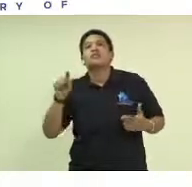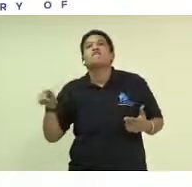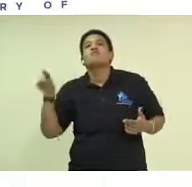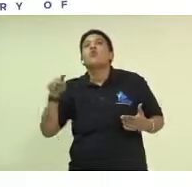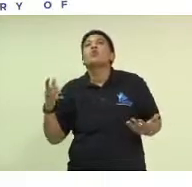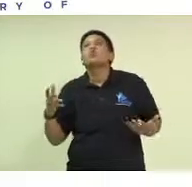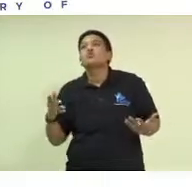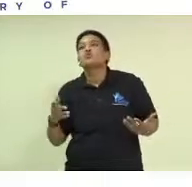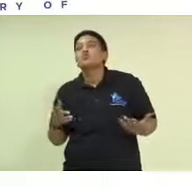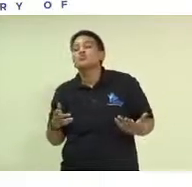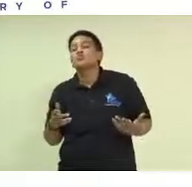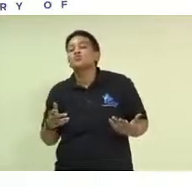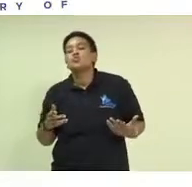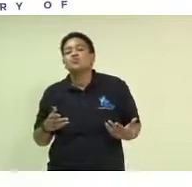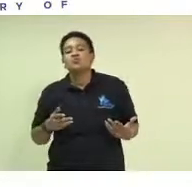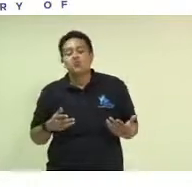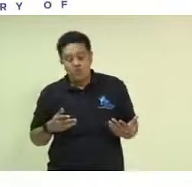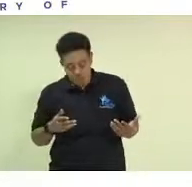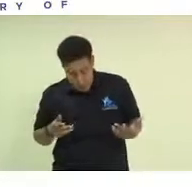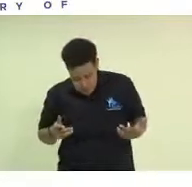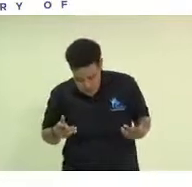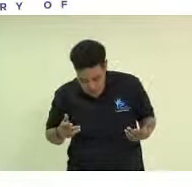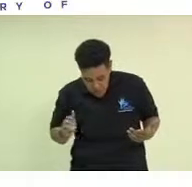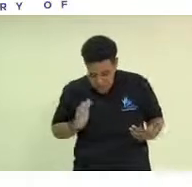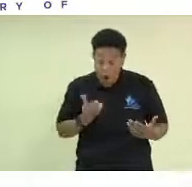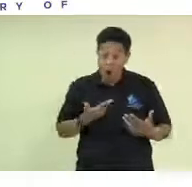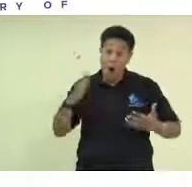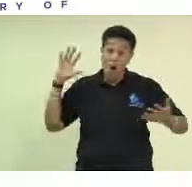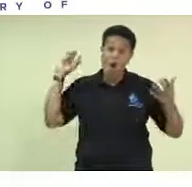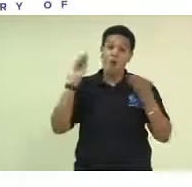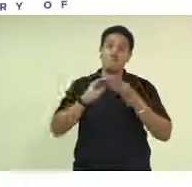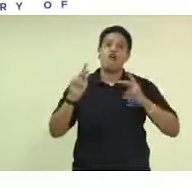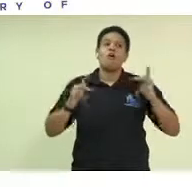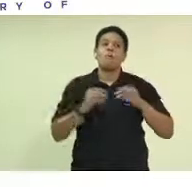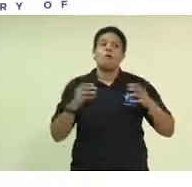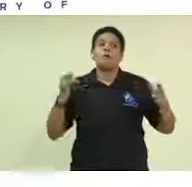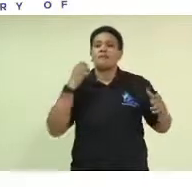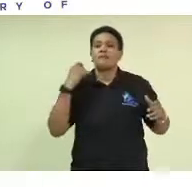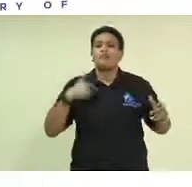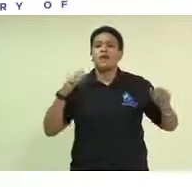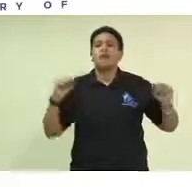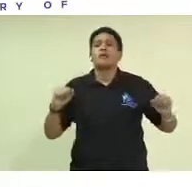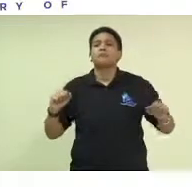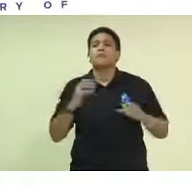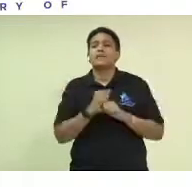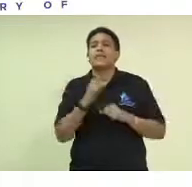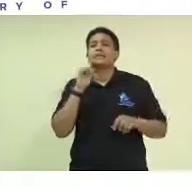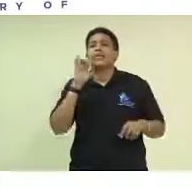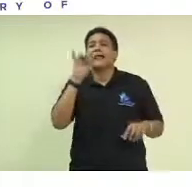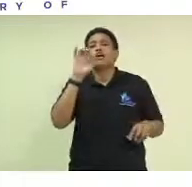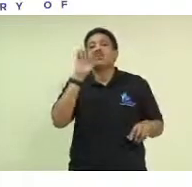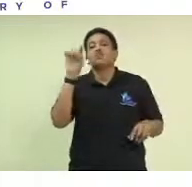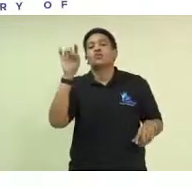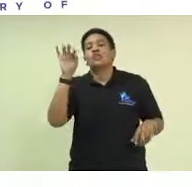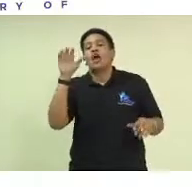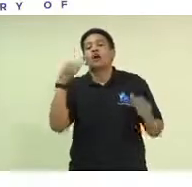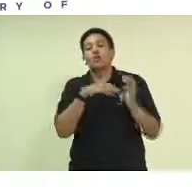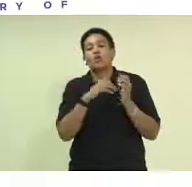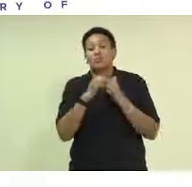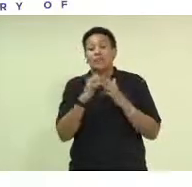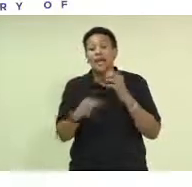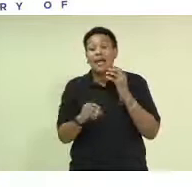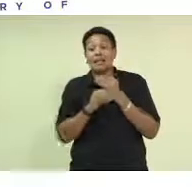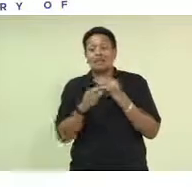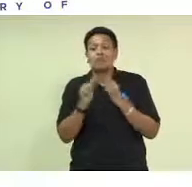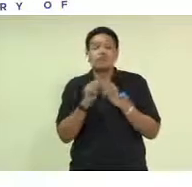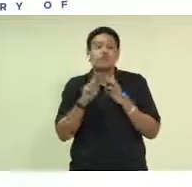of our overall population, if we were able to get to the 800,000 to 900,000 with the addition,